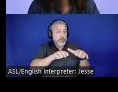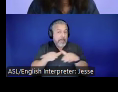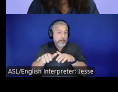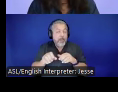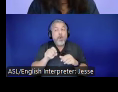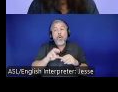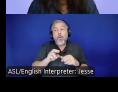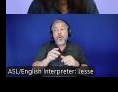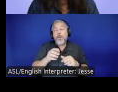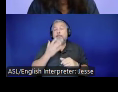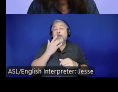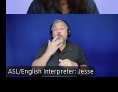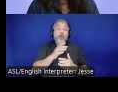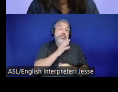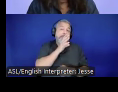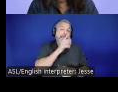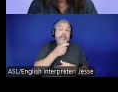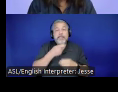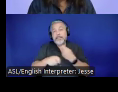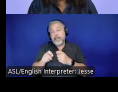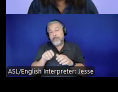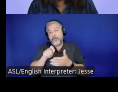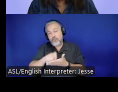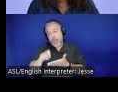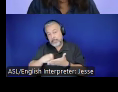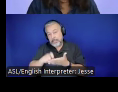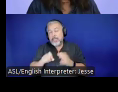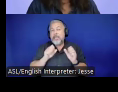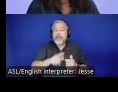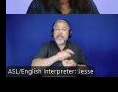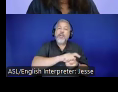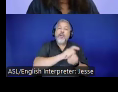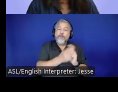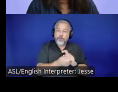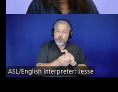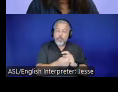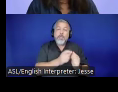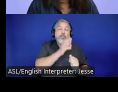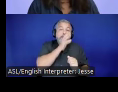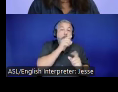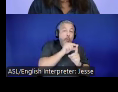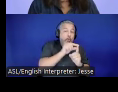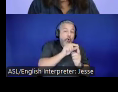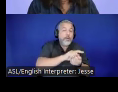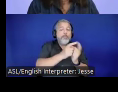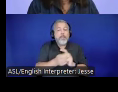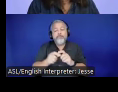to speak instead of write. They can convert spoken word into written text in real time.